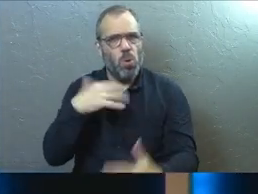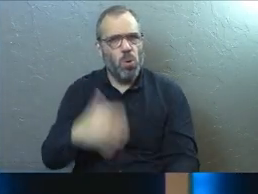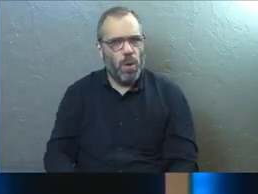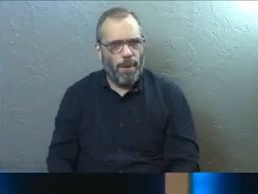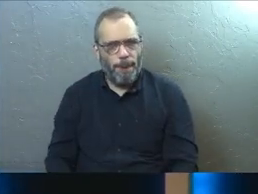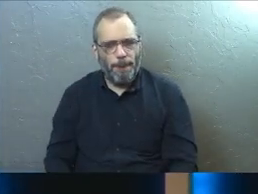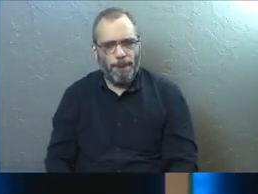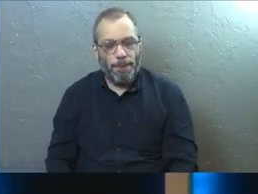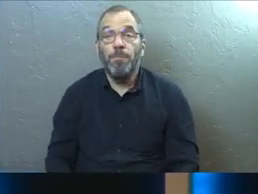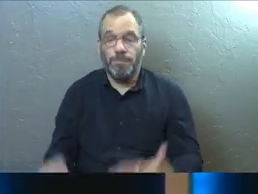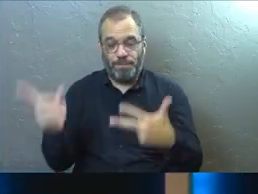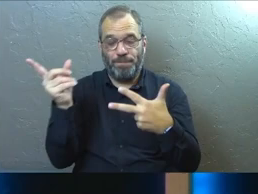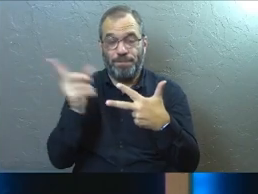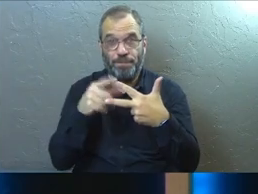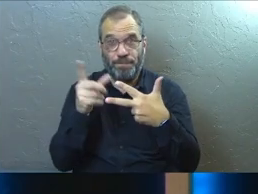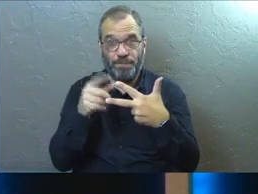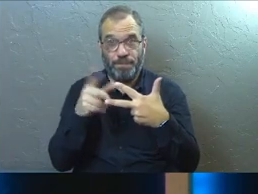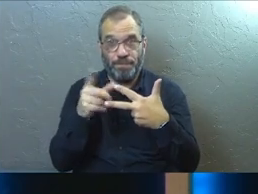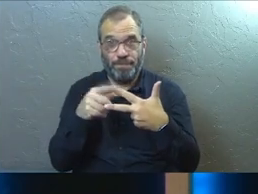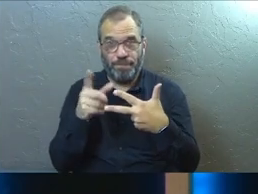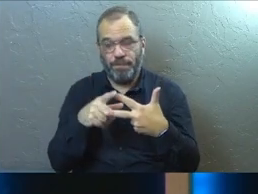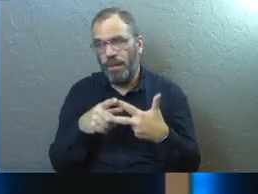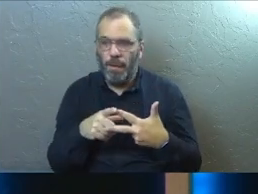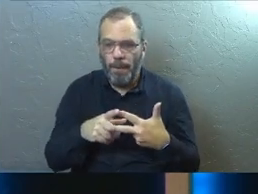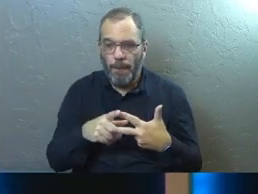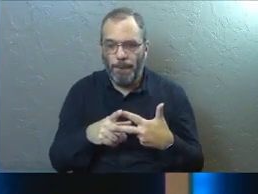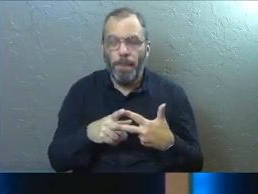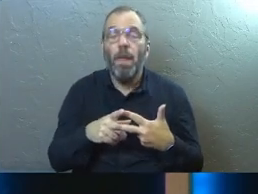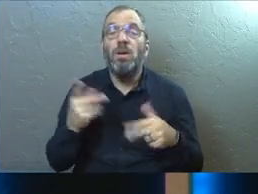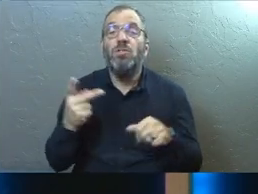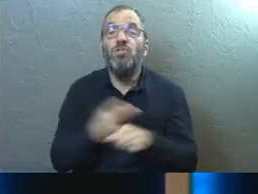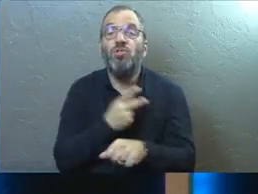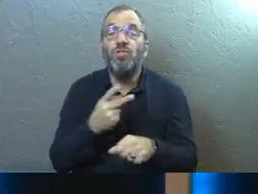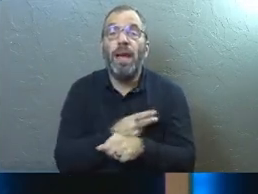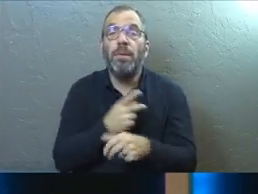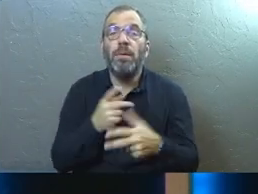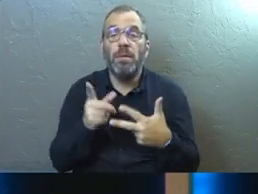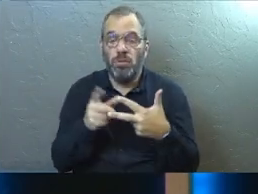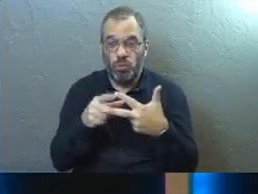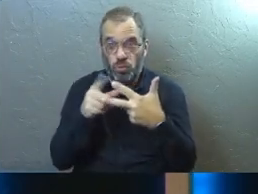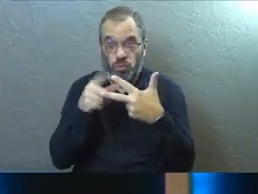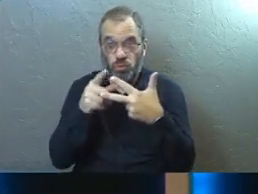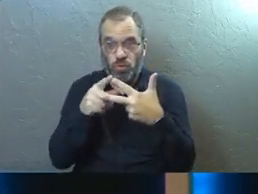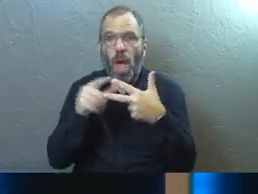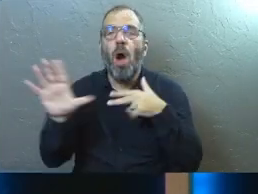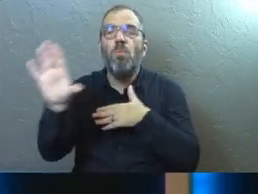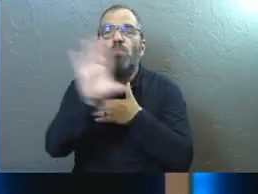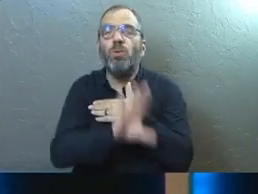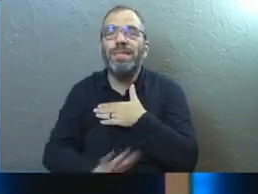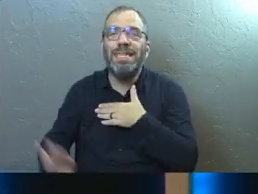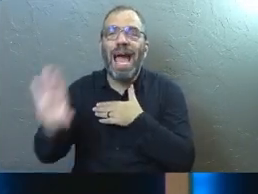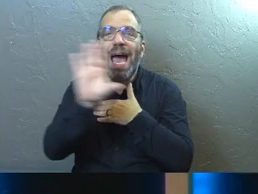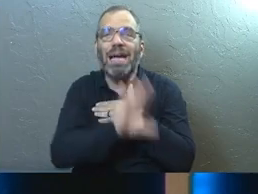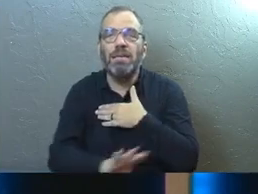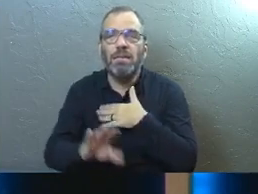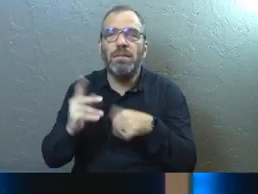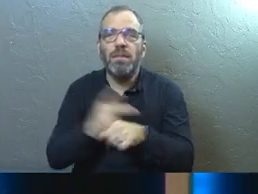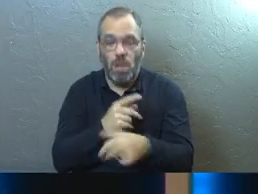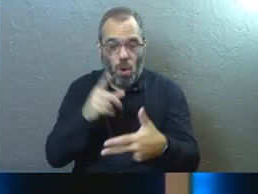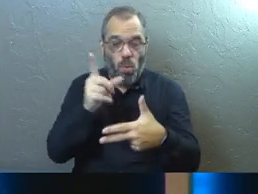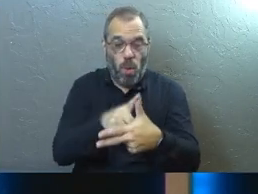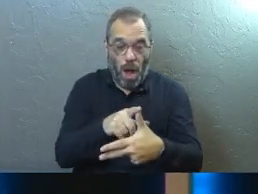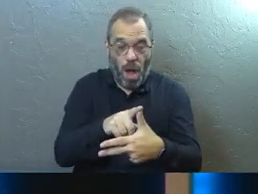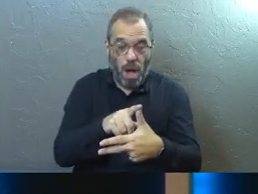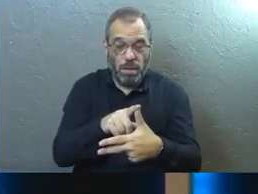everything. Number two, what a shepherd does, what a shepherd is, a shepherd protects the sheep. So he